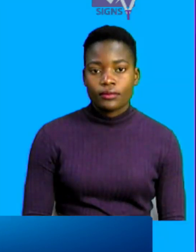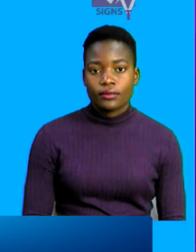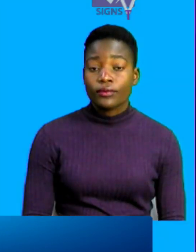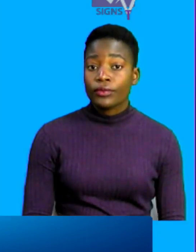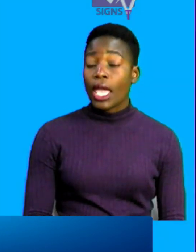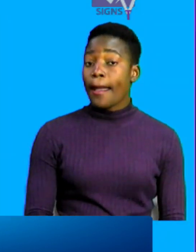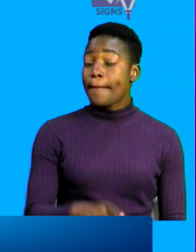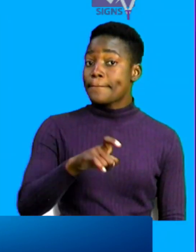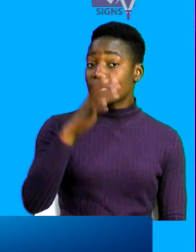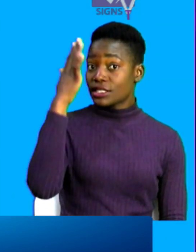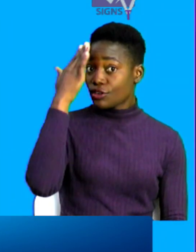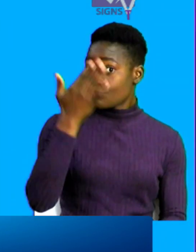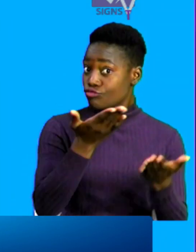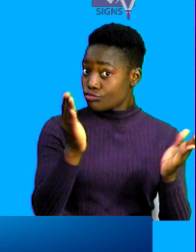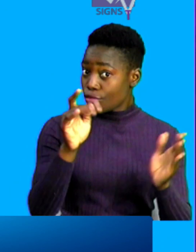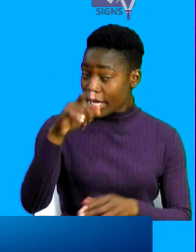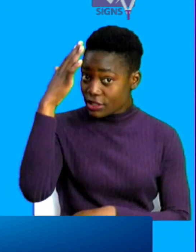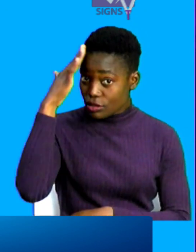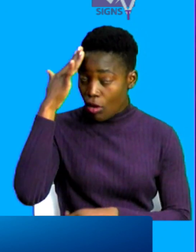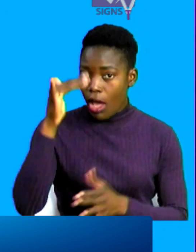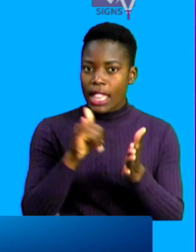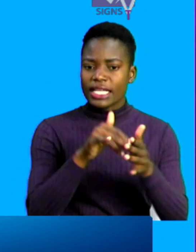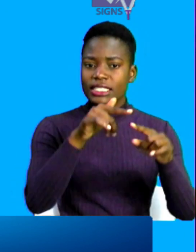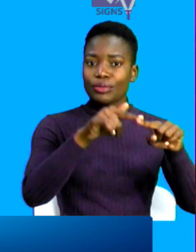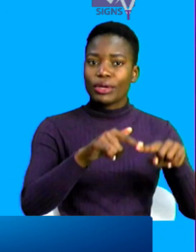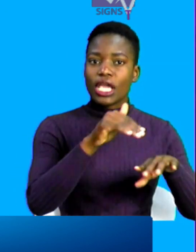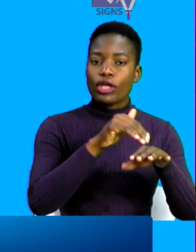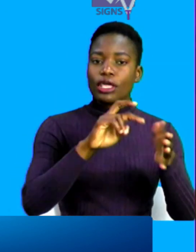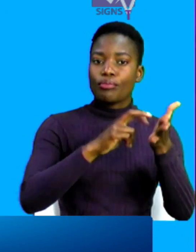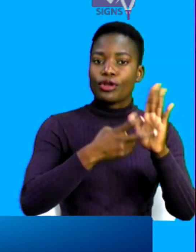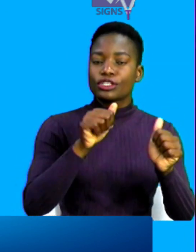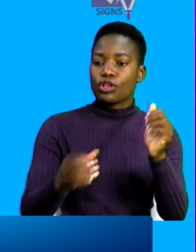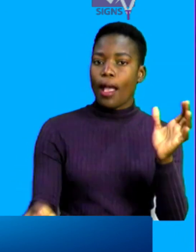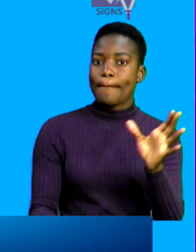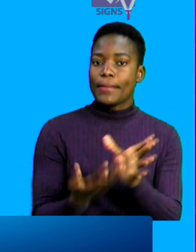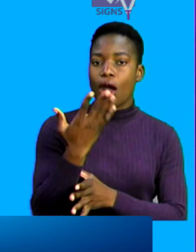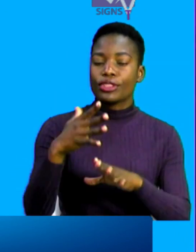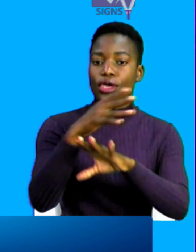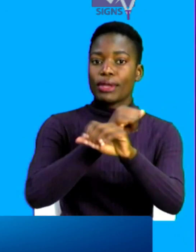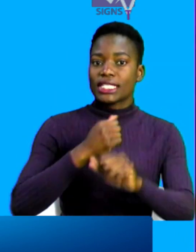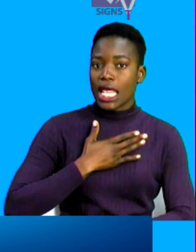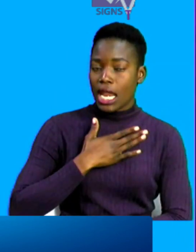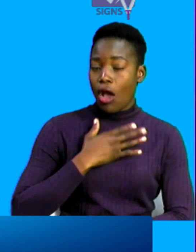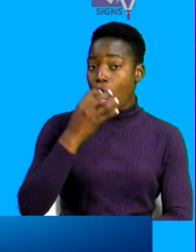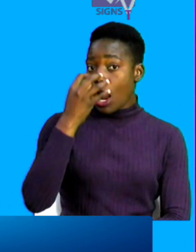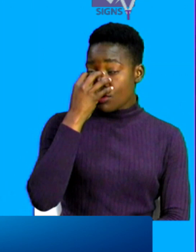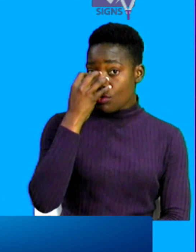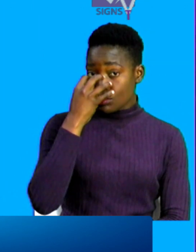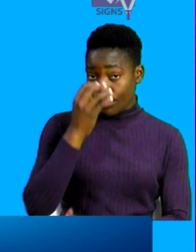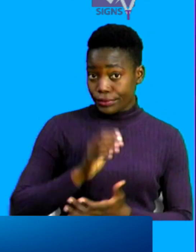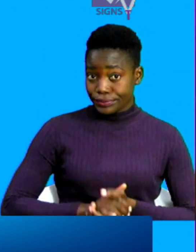Mjue ya kwamba tulisema kulingana na mradi uliozinduliwa na rais wetu Dr. William Samoei